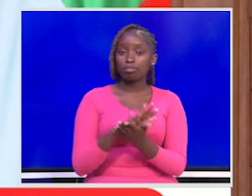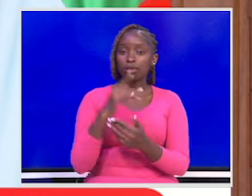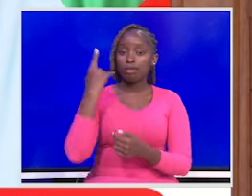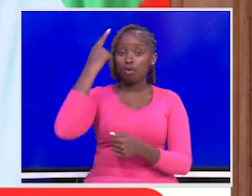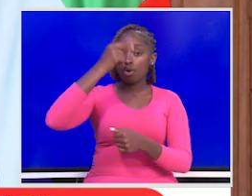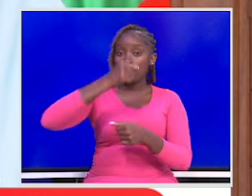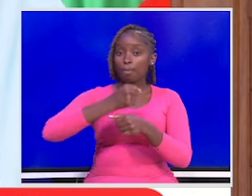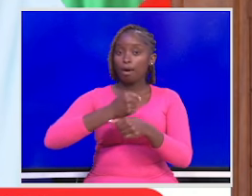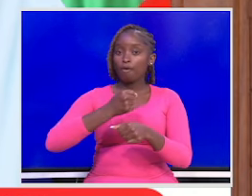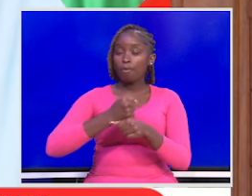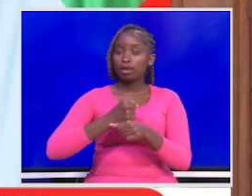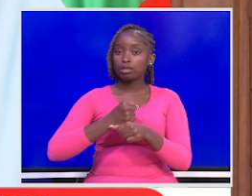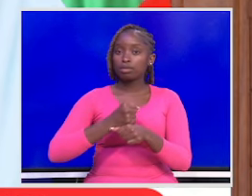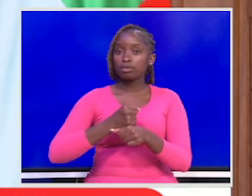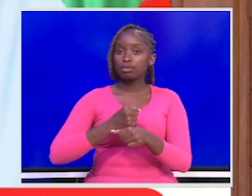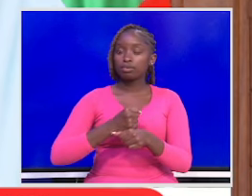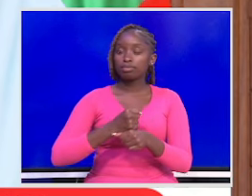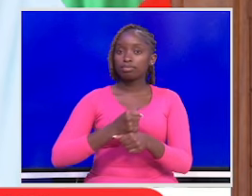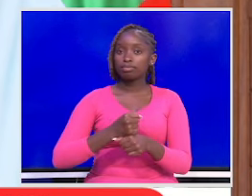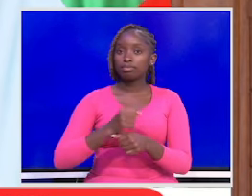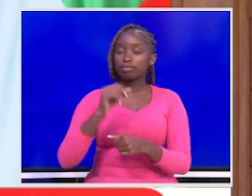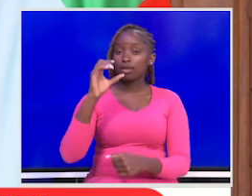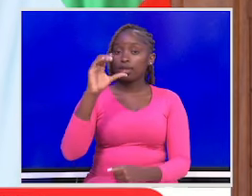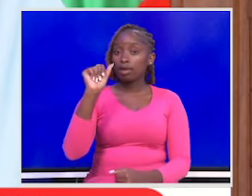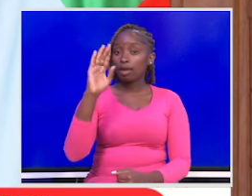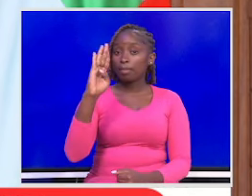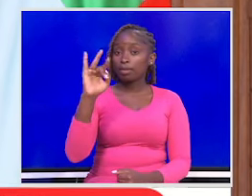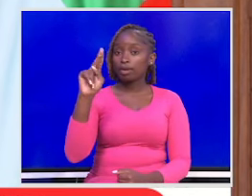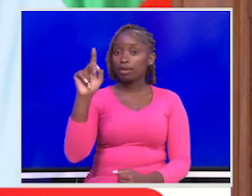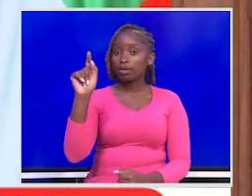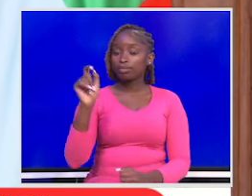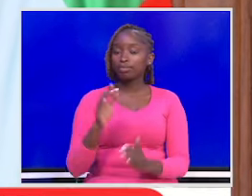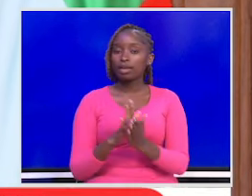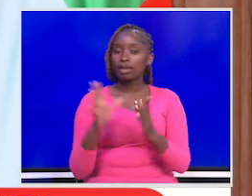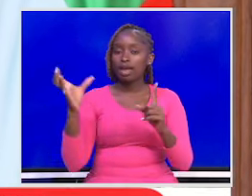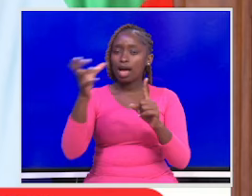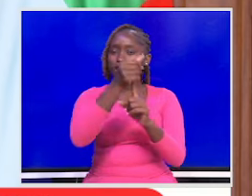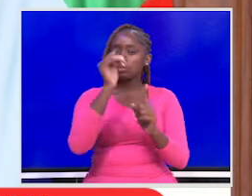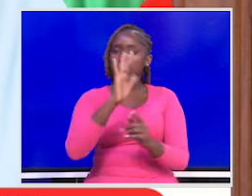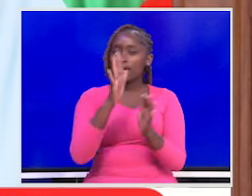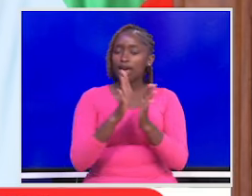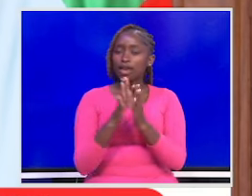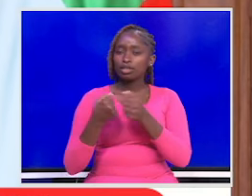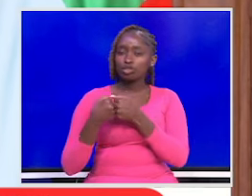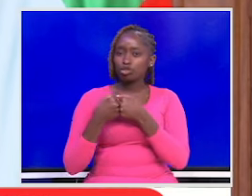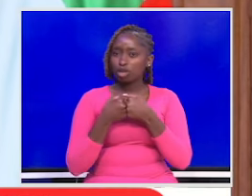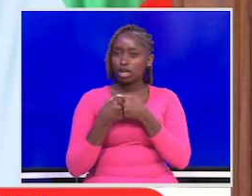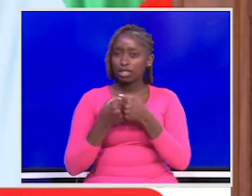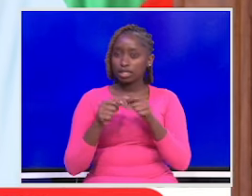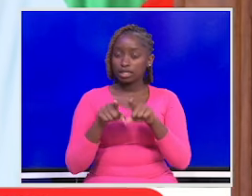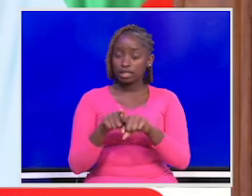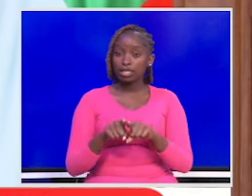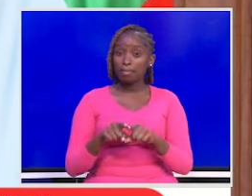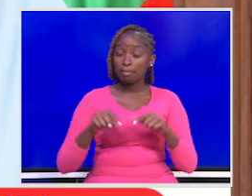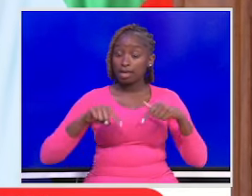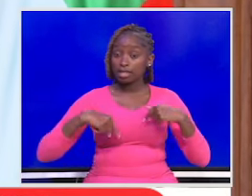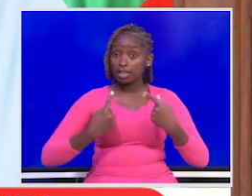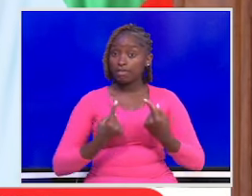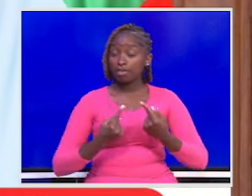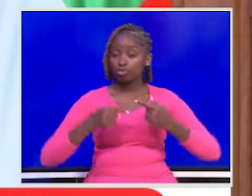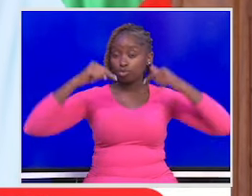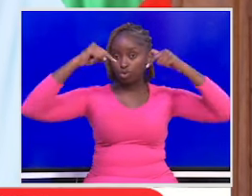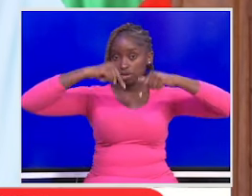performance of my cabinet and its achievements and challenges, I have